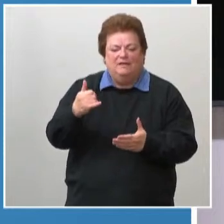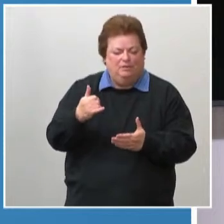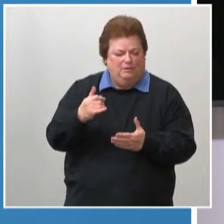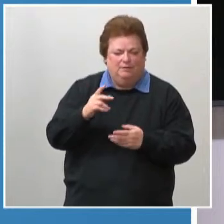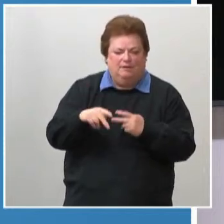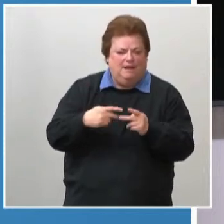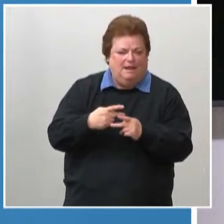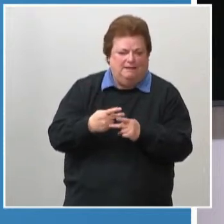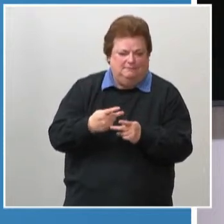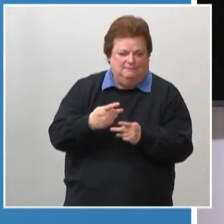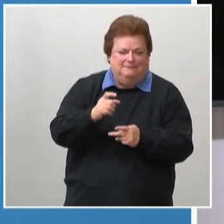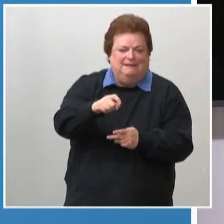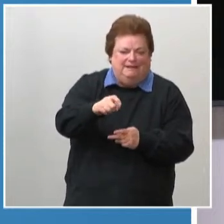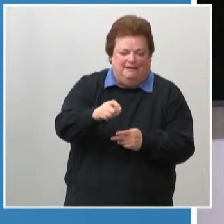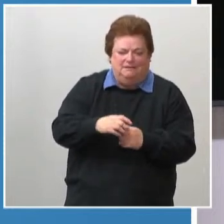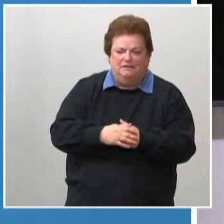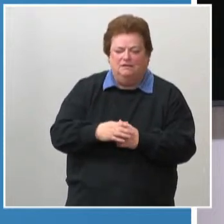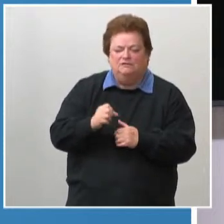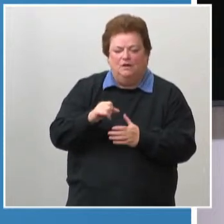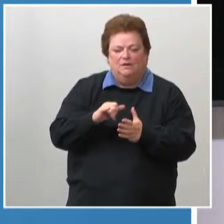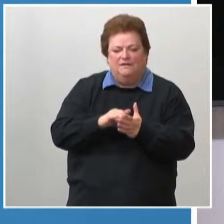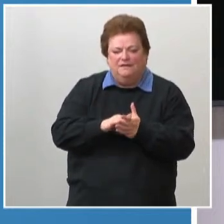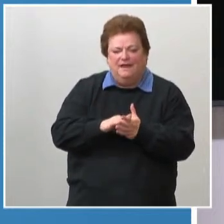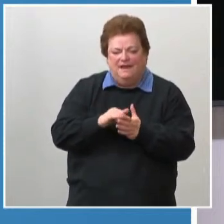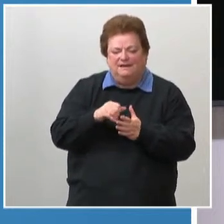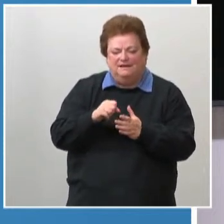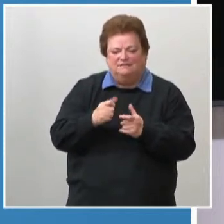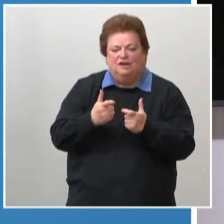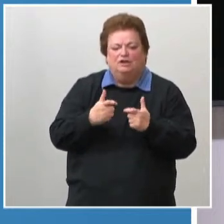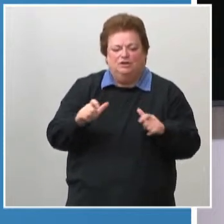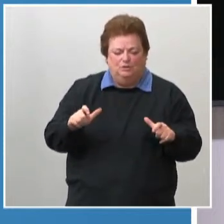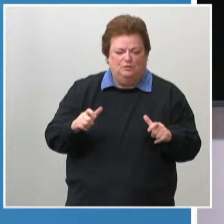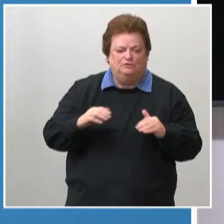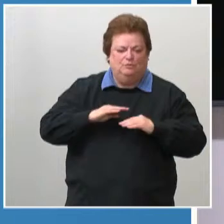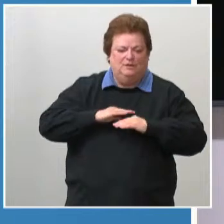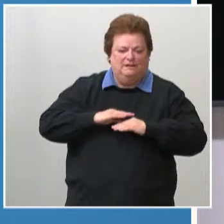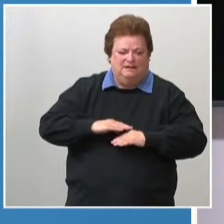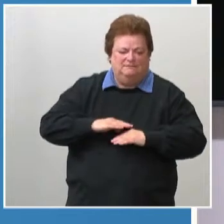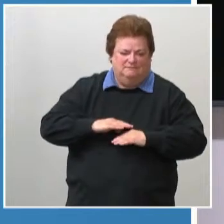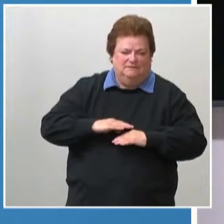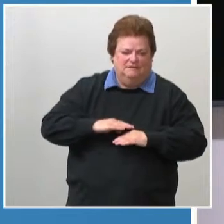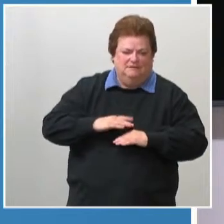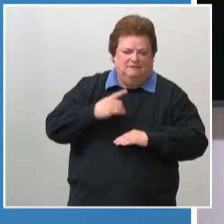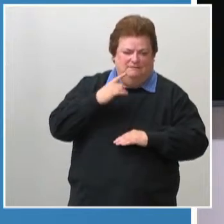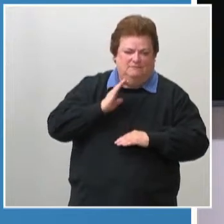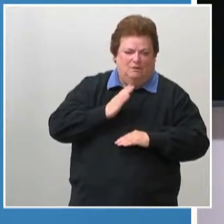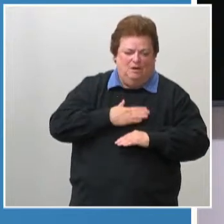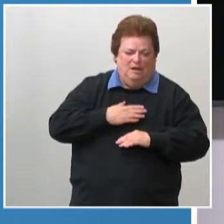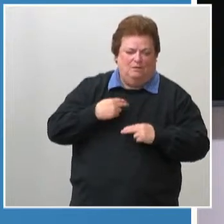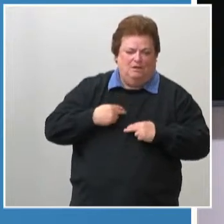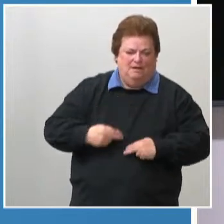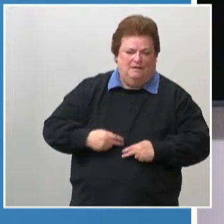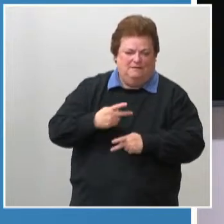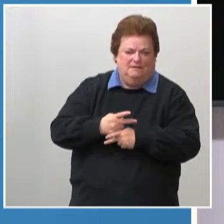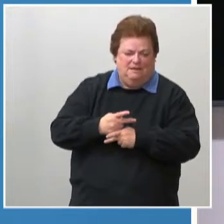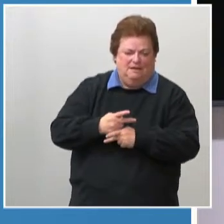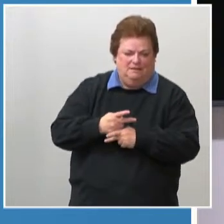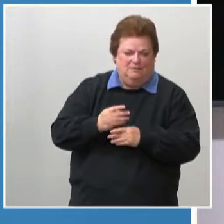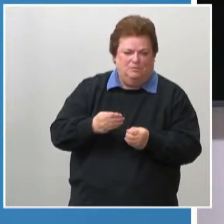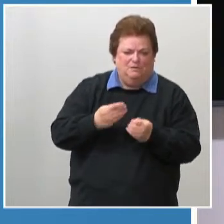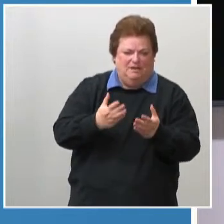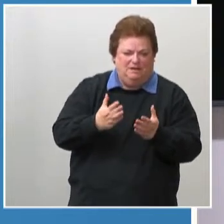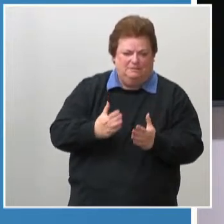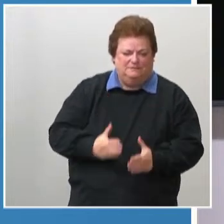So that even in and of itself is a tremendous relief to our healthcare providers.